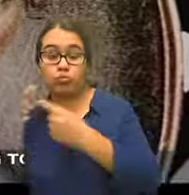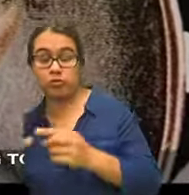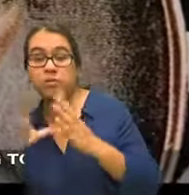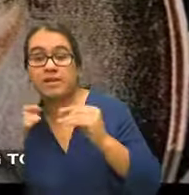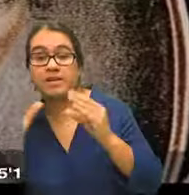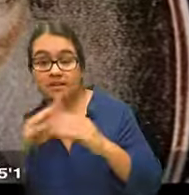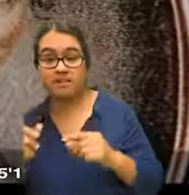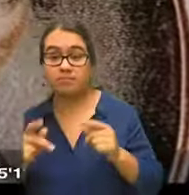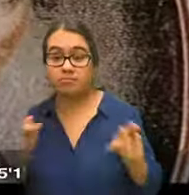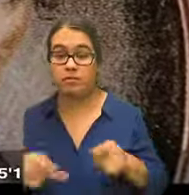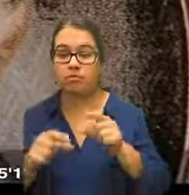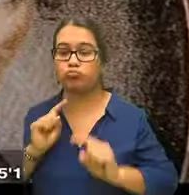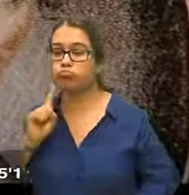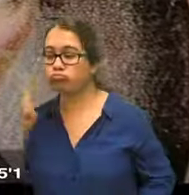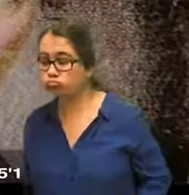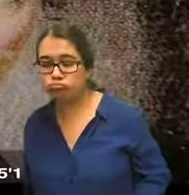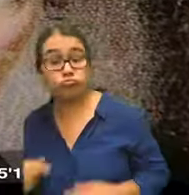up